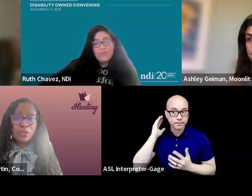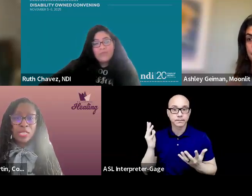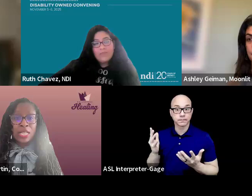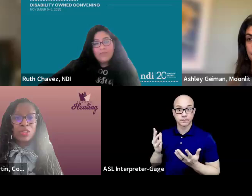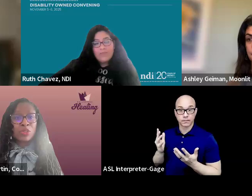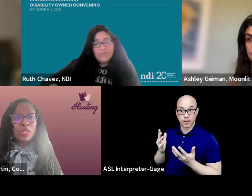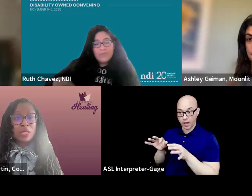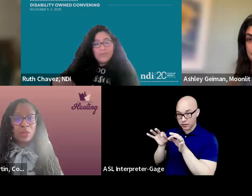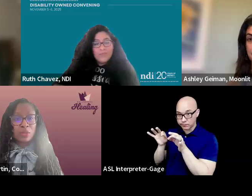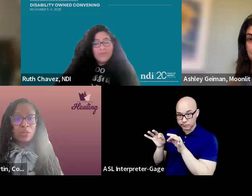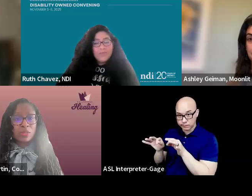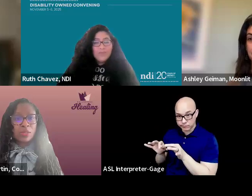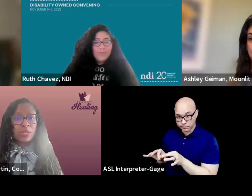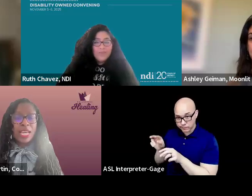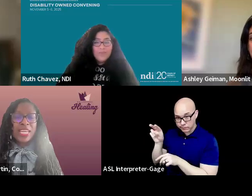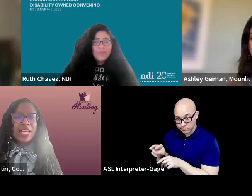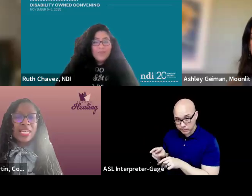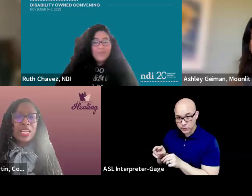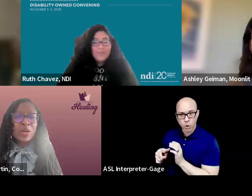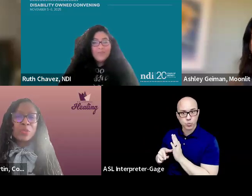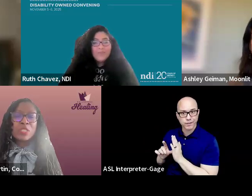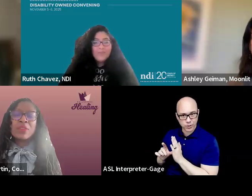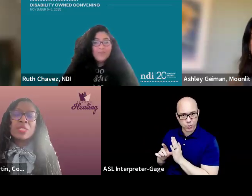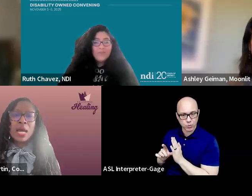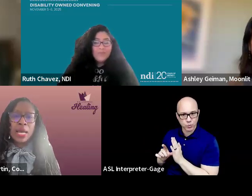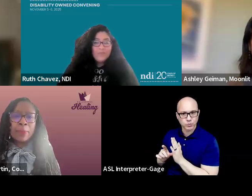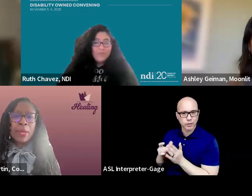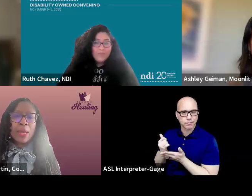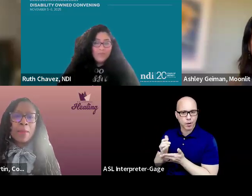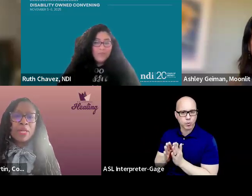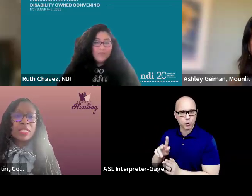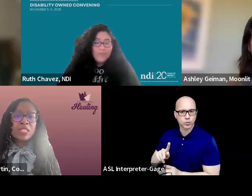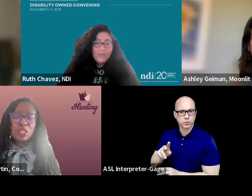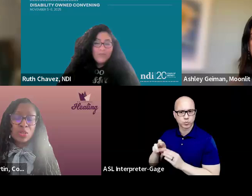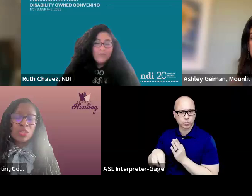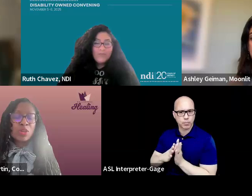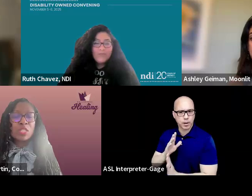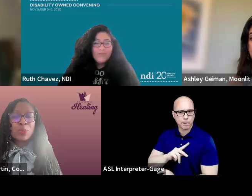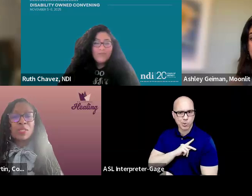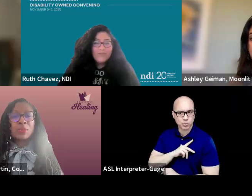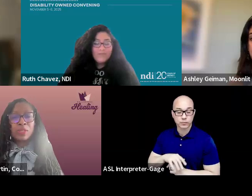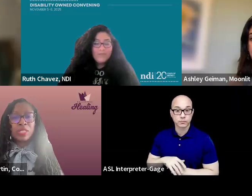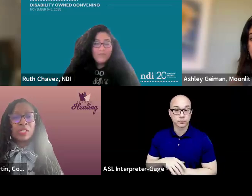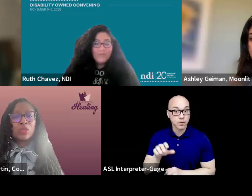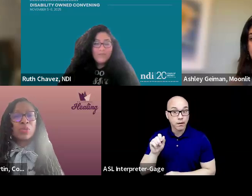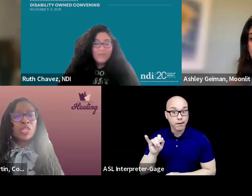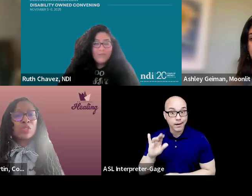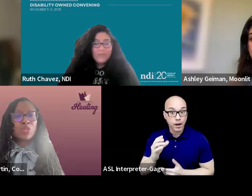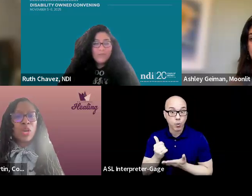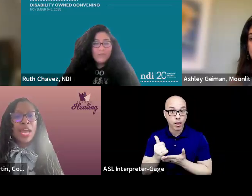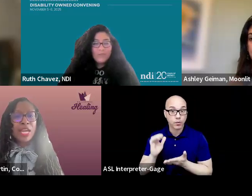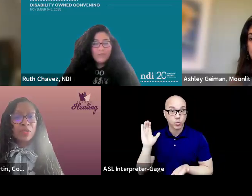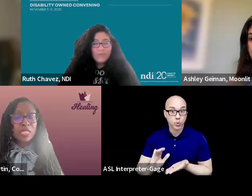and personalize your results. AI can help you save time, but it's still your responsibility